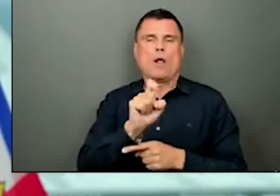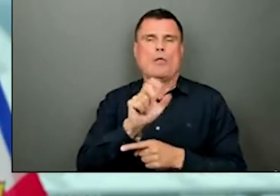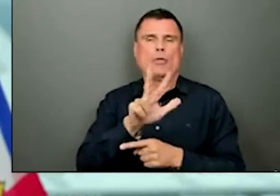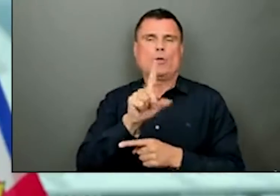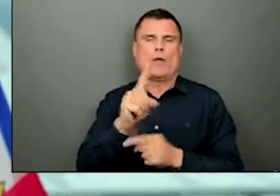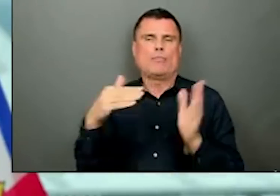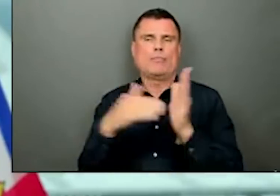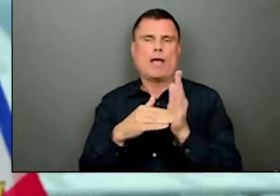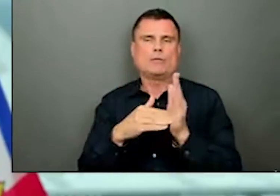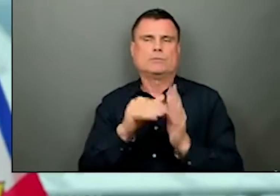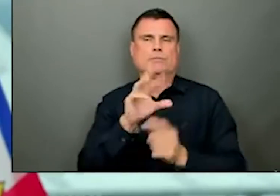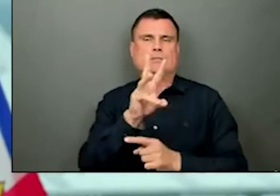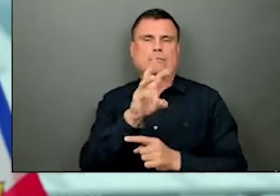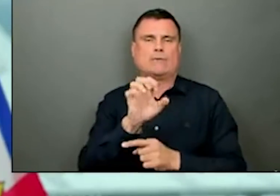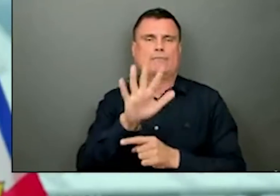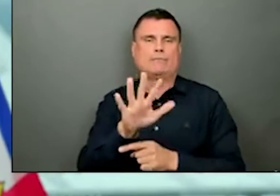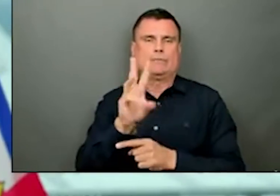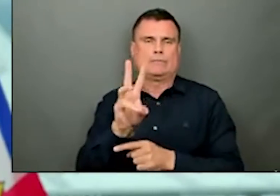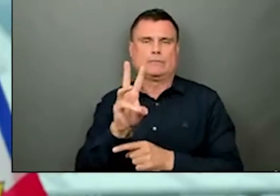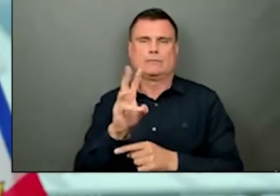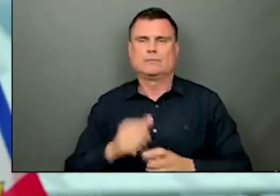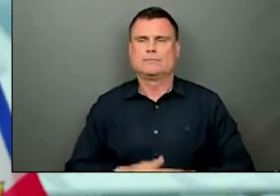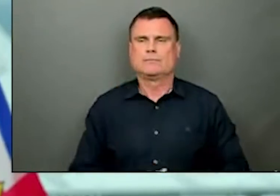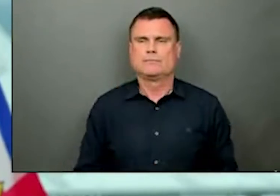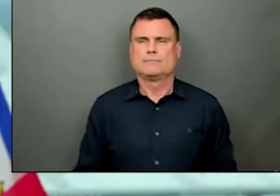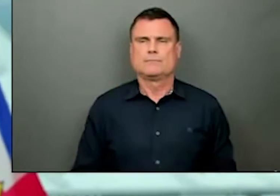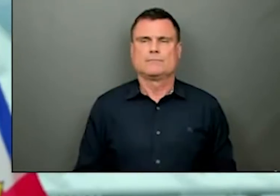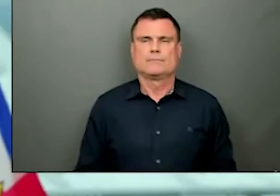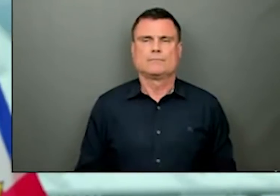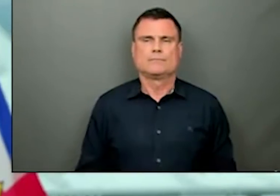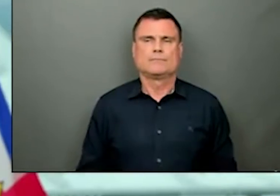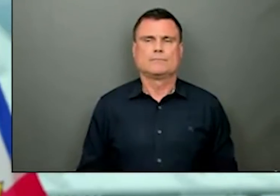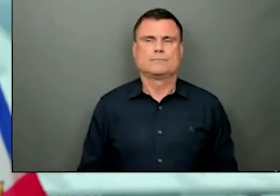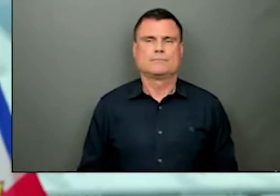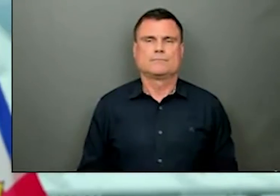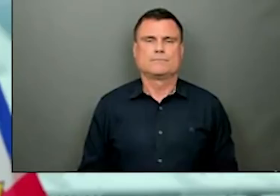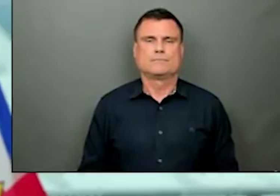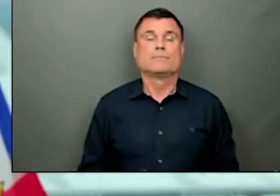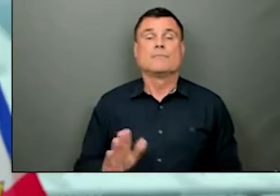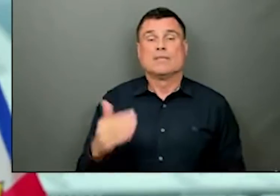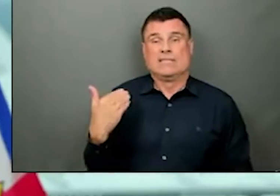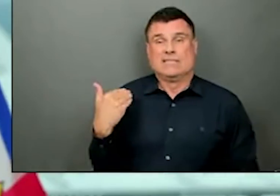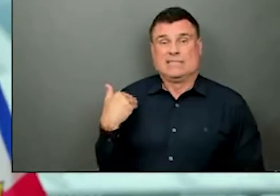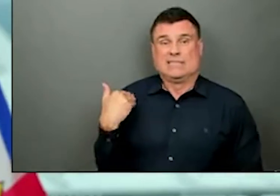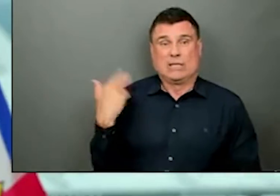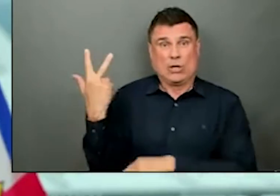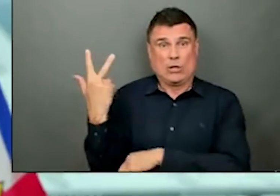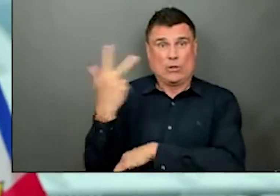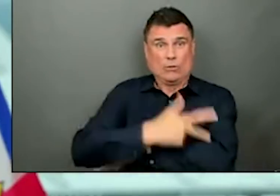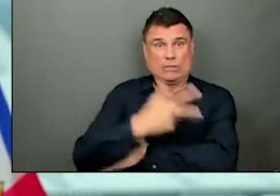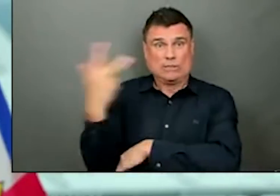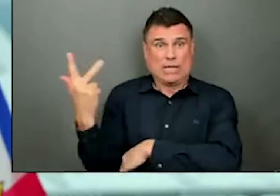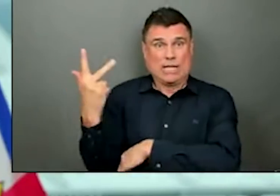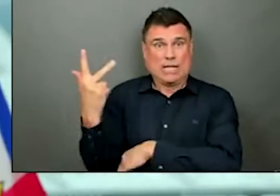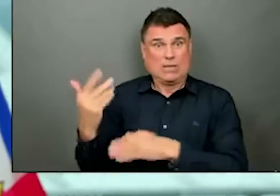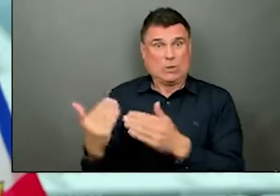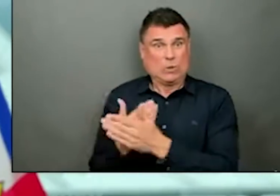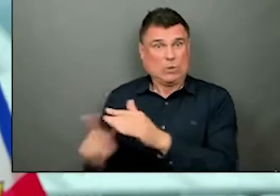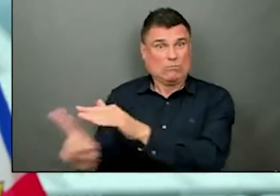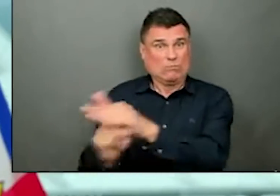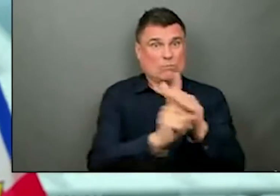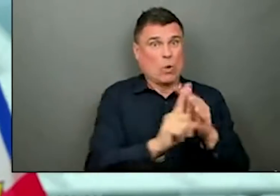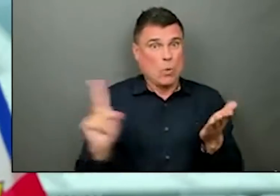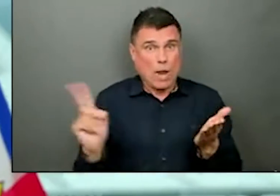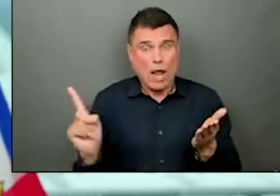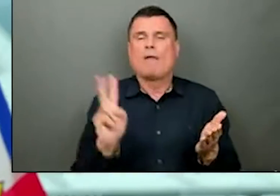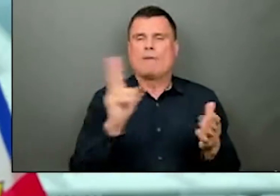131,656 people in our province who have had COVID-19. That includes, over the weekend, 438 people